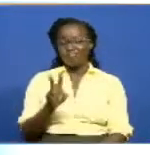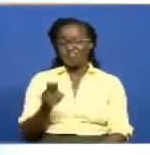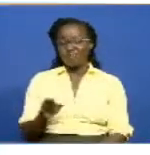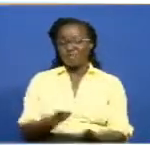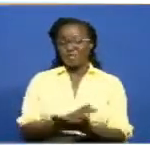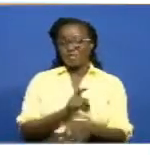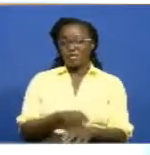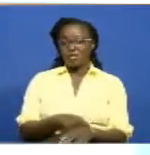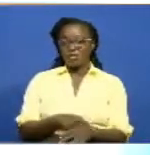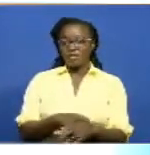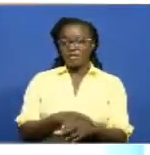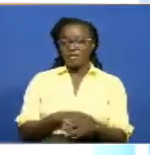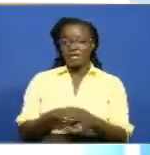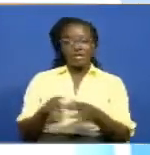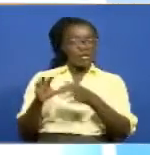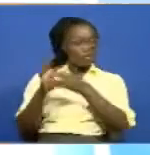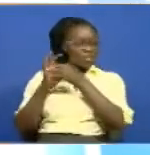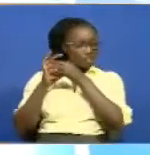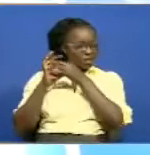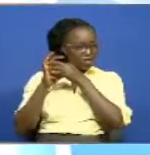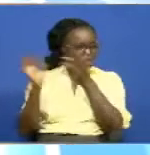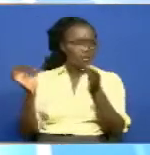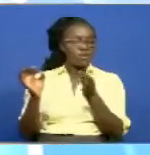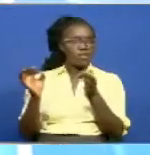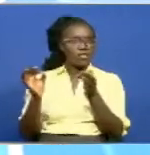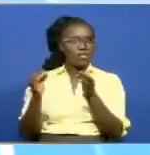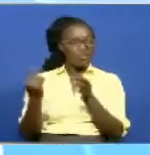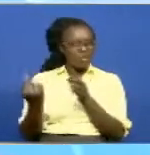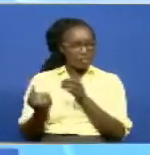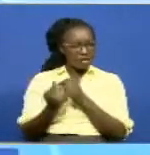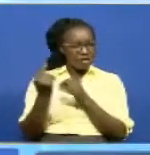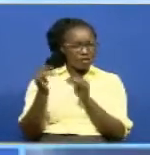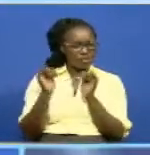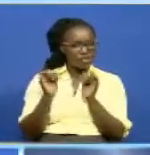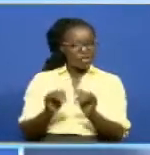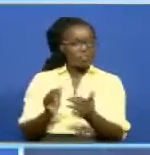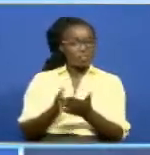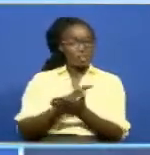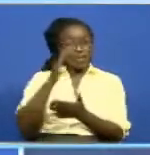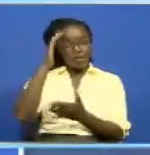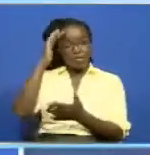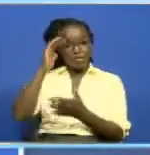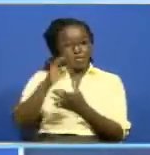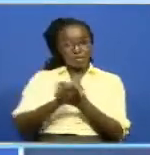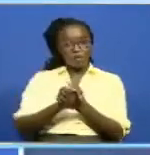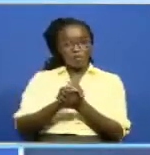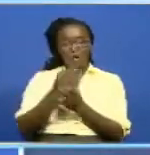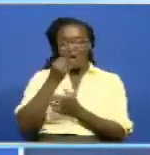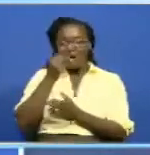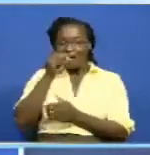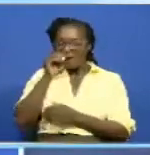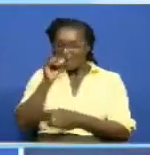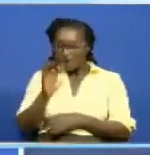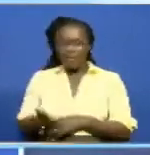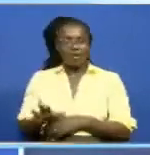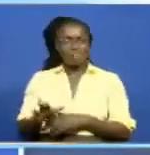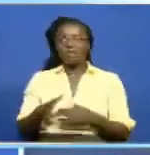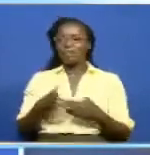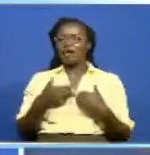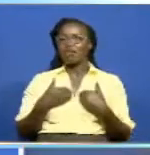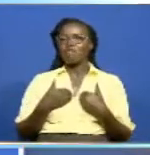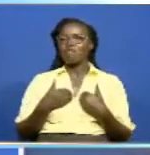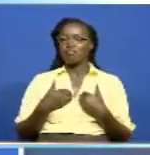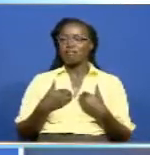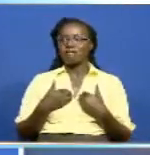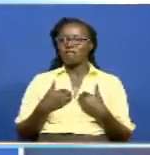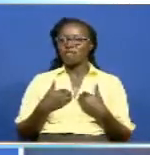sometimes disinherited. They often have to live in solitude, with some still believing that carrying a curse, that they carry a curse and